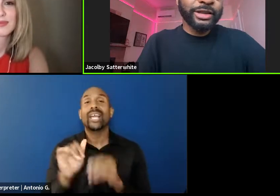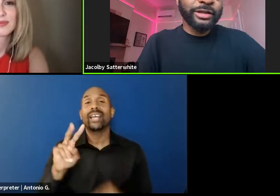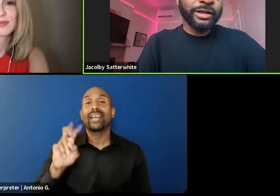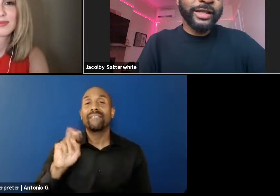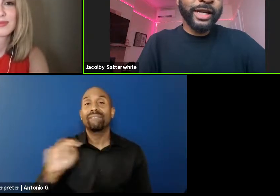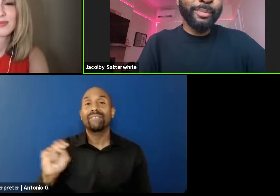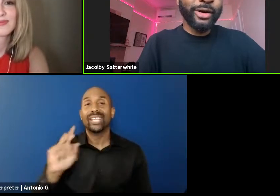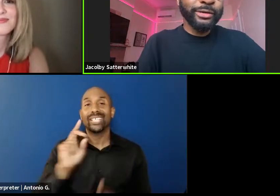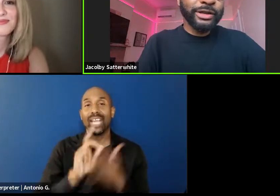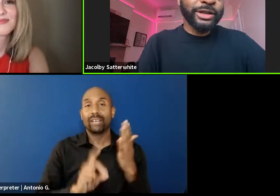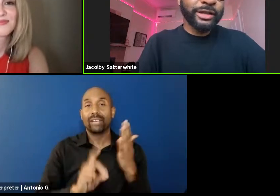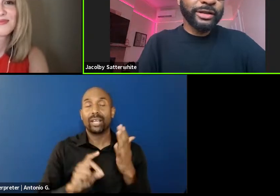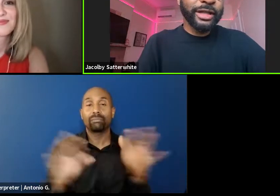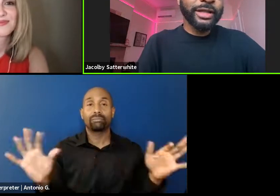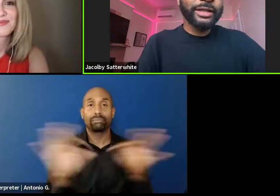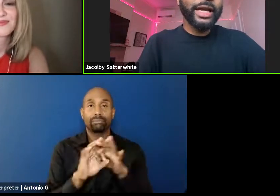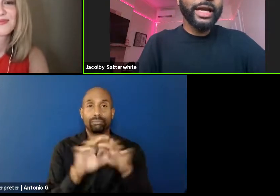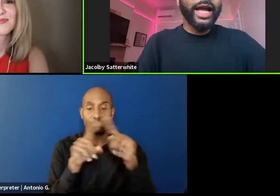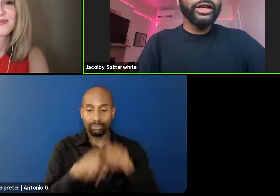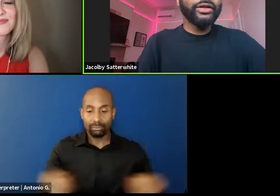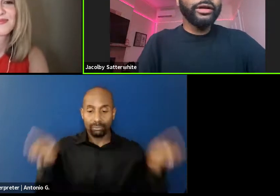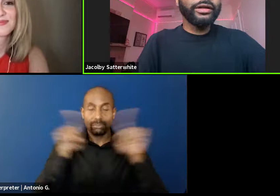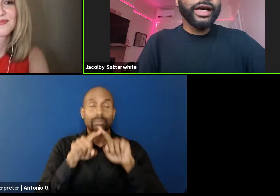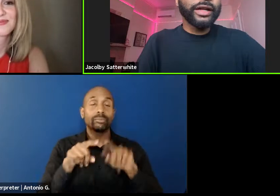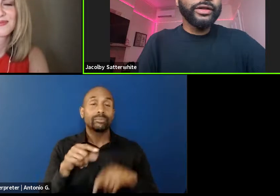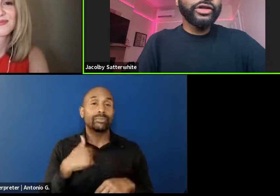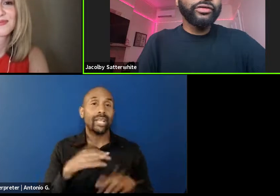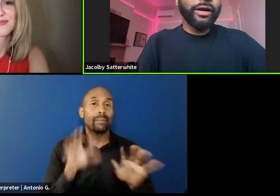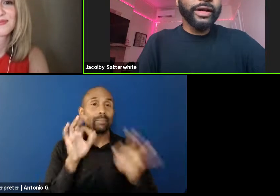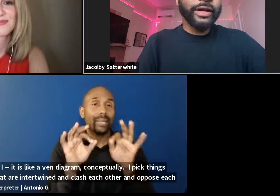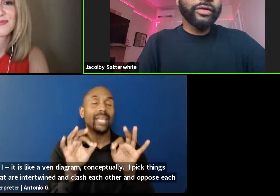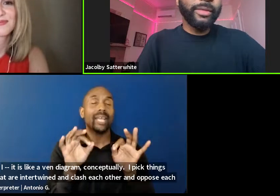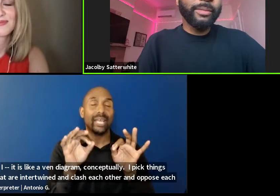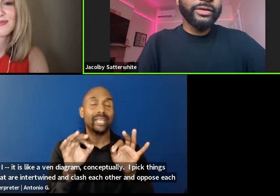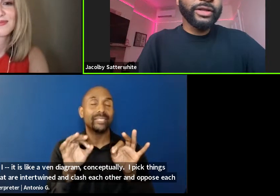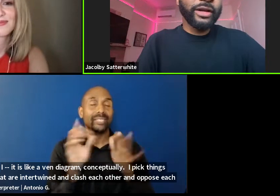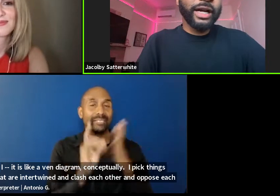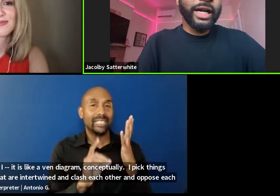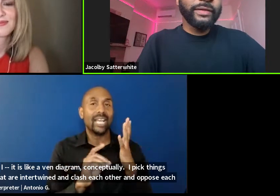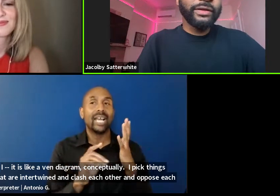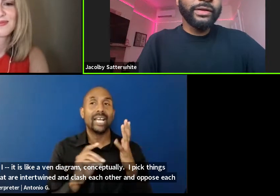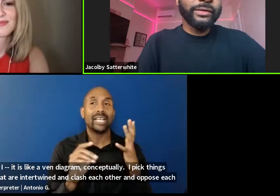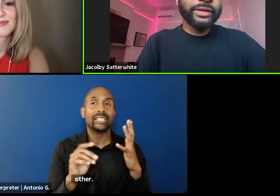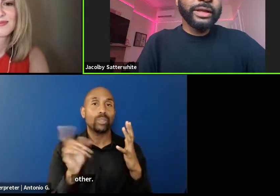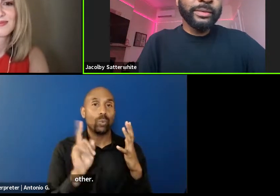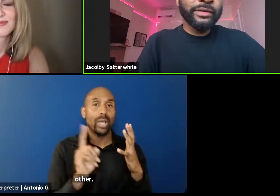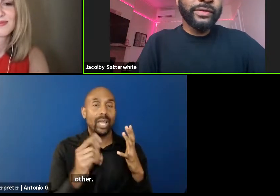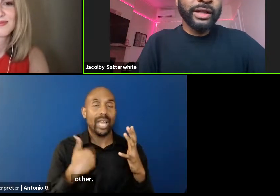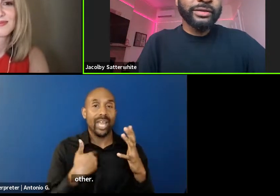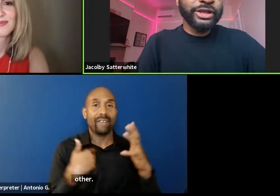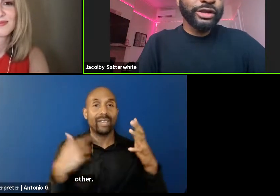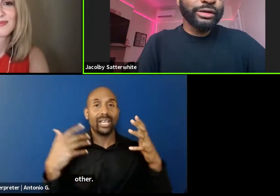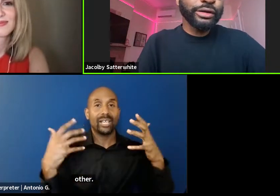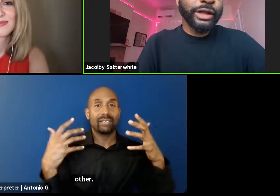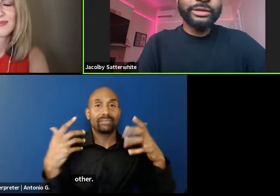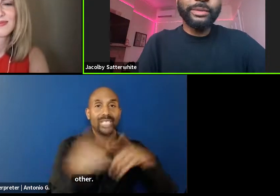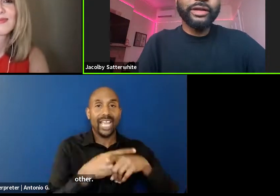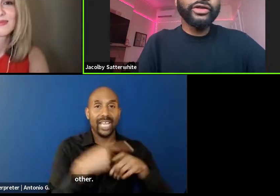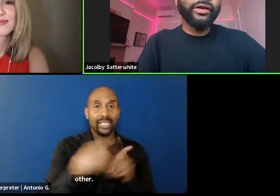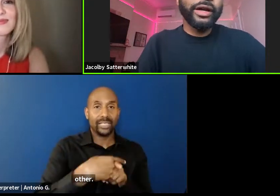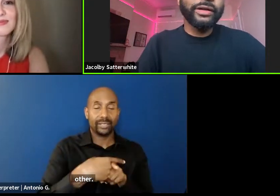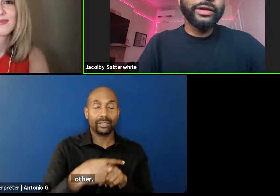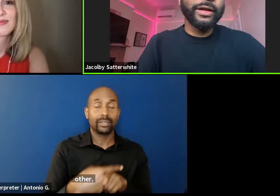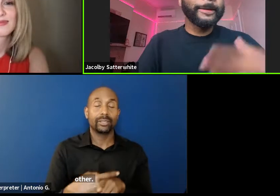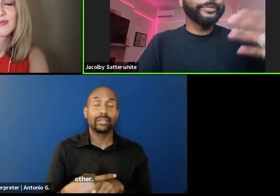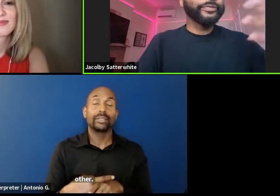clash against each other and that oppose each other. And, you know, a lot of the drawings from my mother's archive influenced some of the videos I choose. Like, she